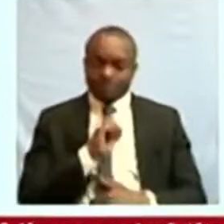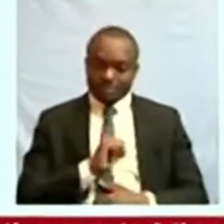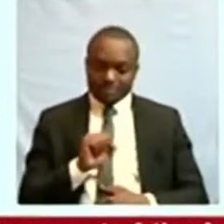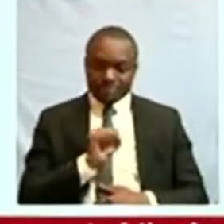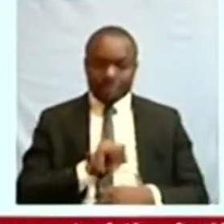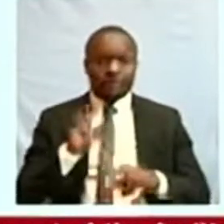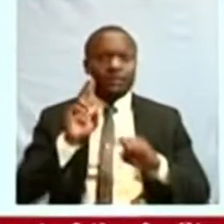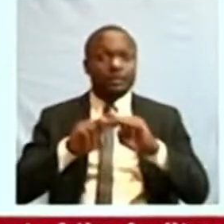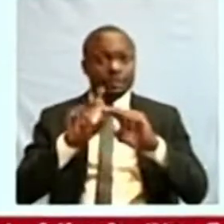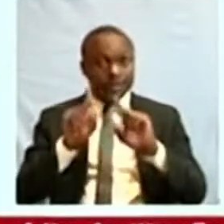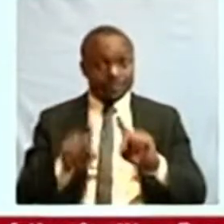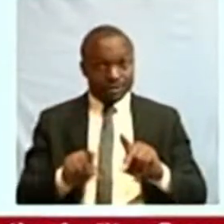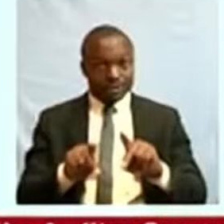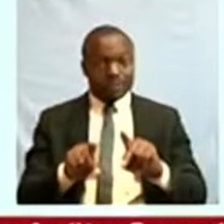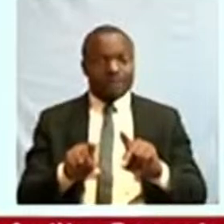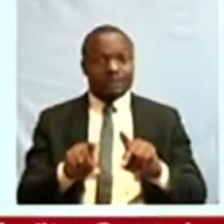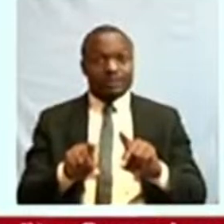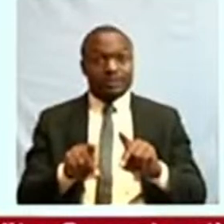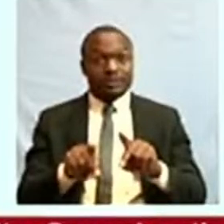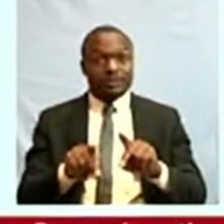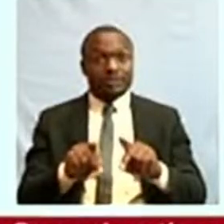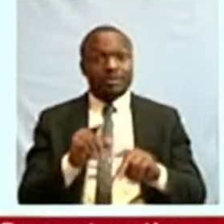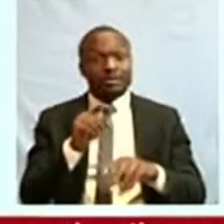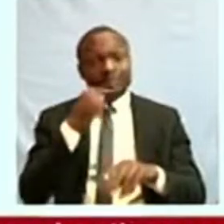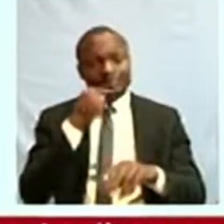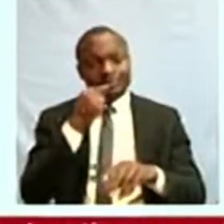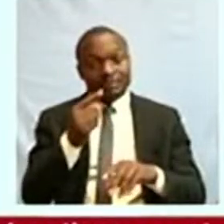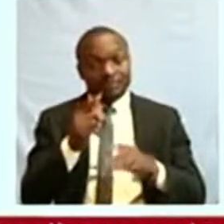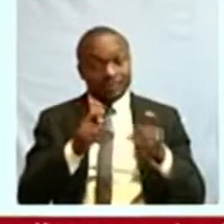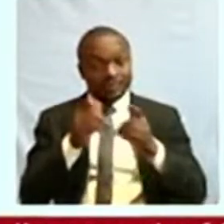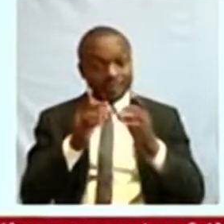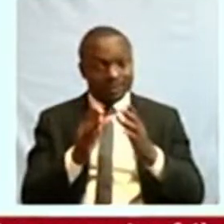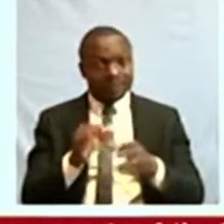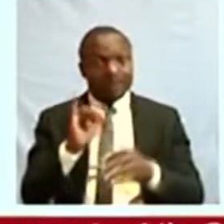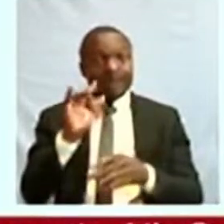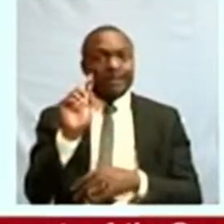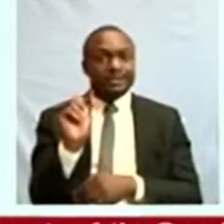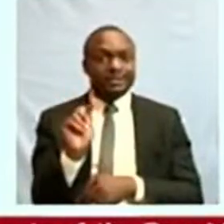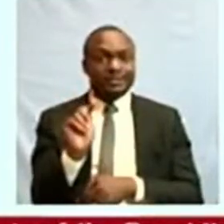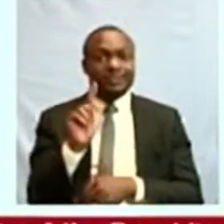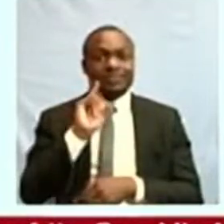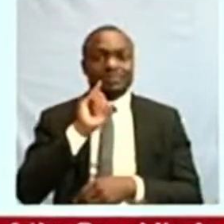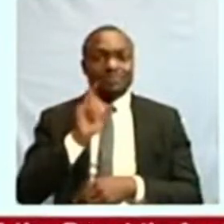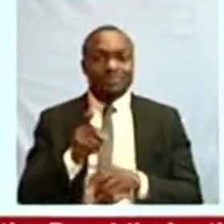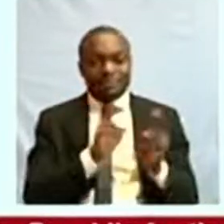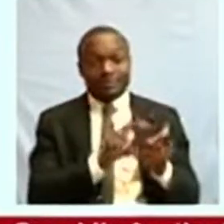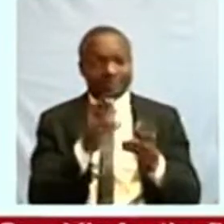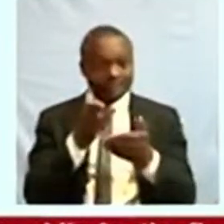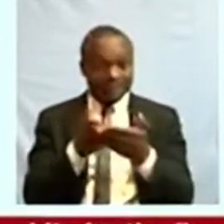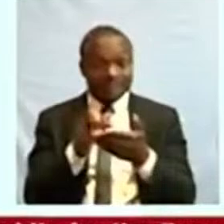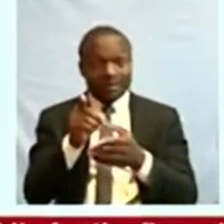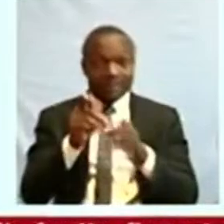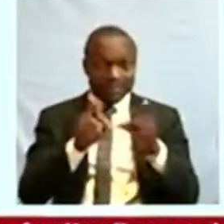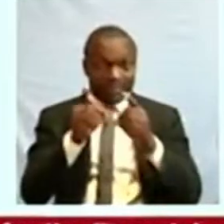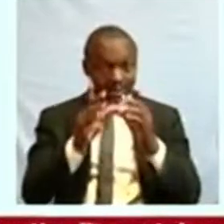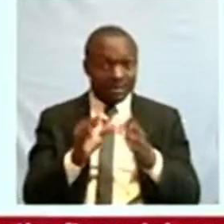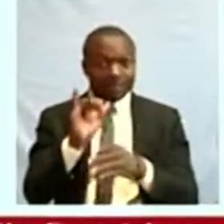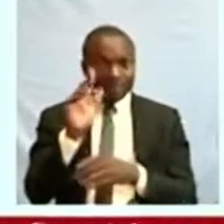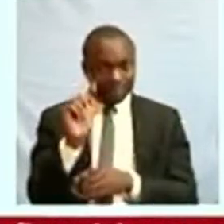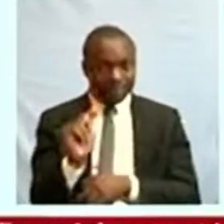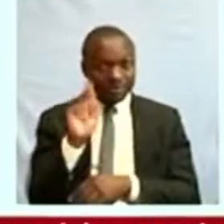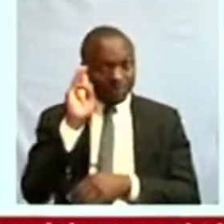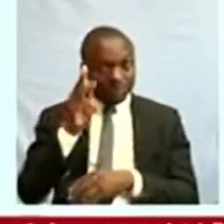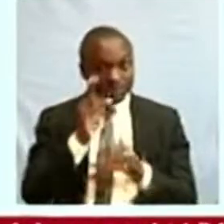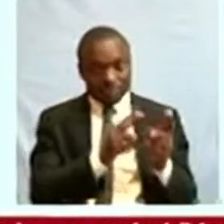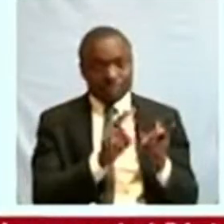Apologies, Chair, because you indicated in your question that the Director IT should answer. This is the Director IT and is going